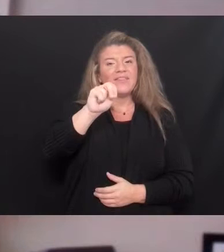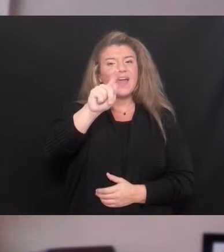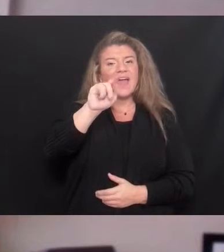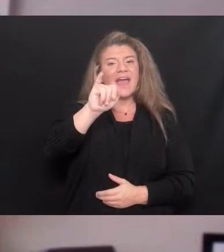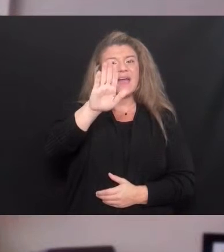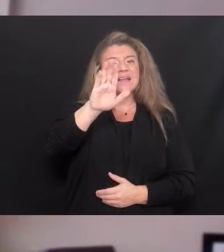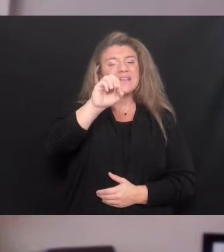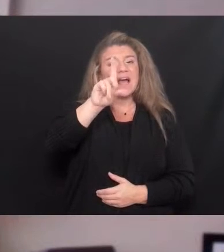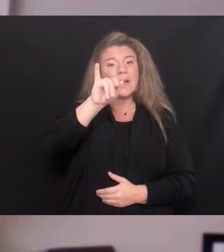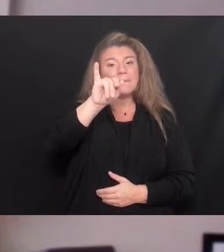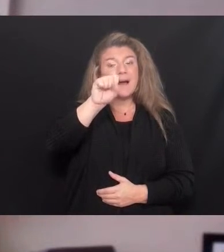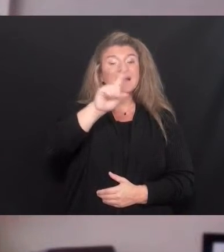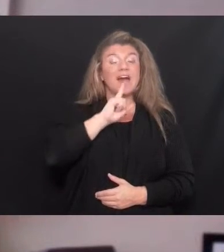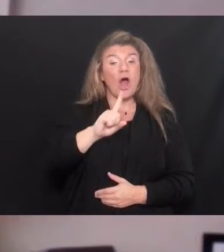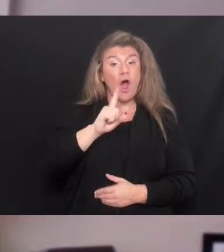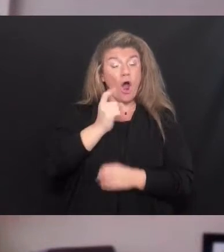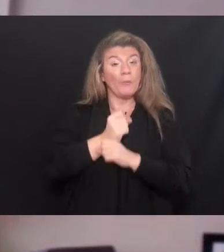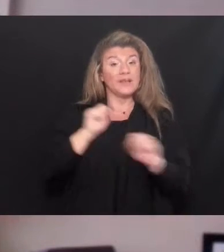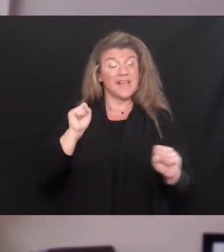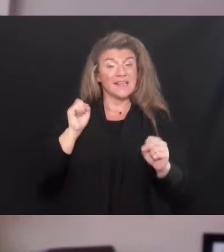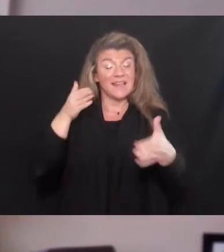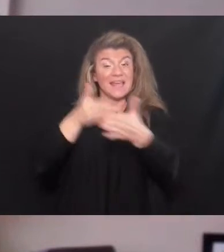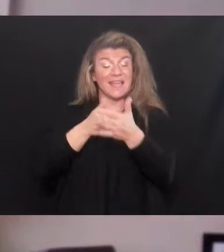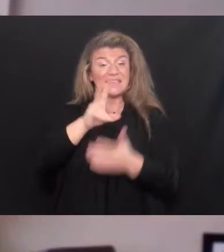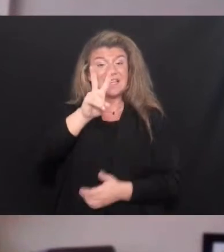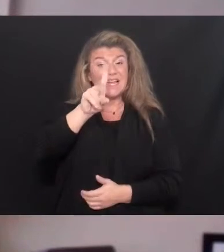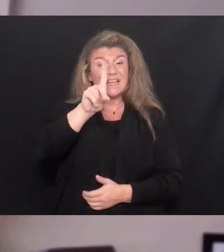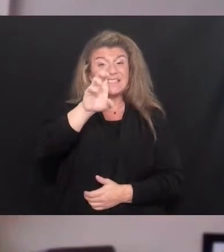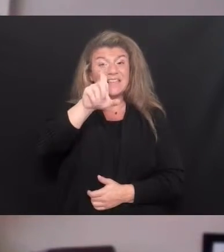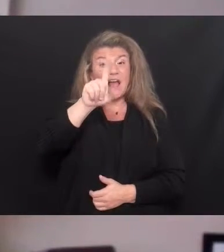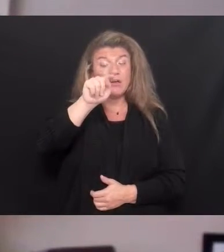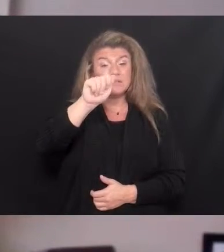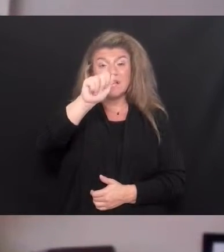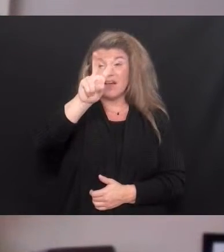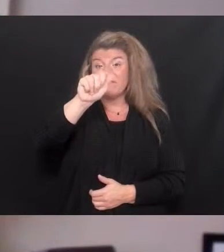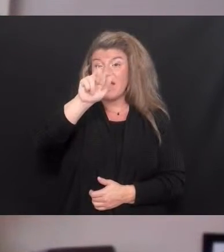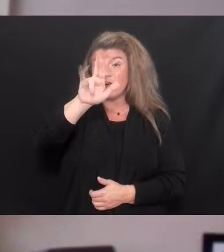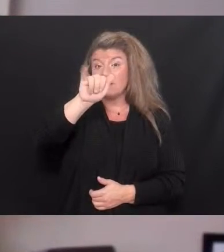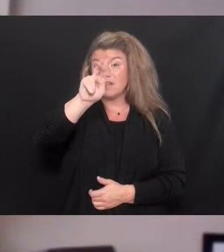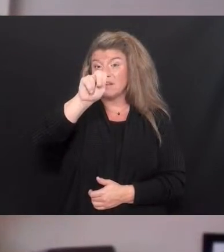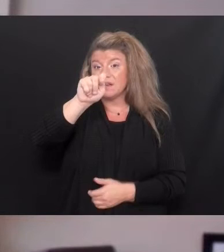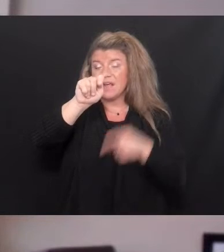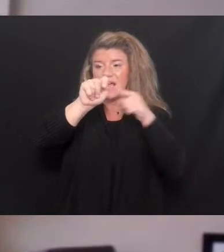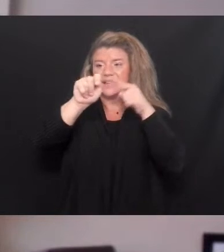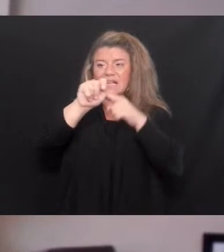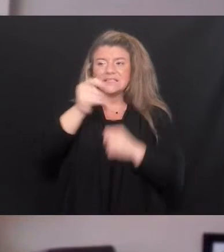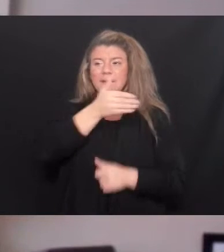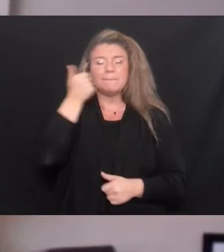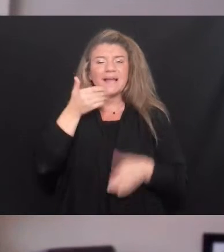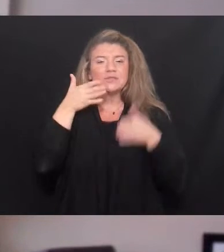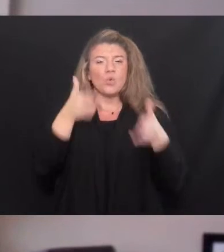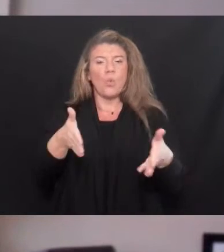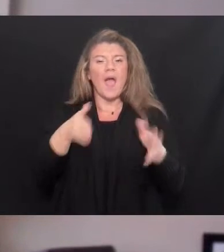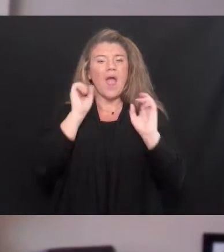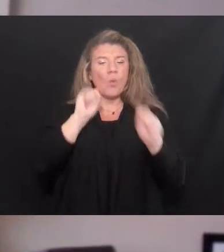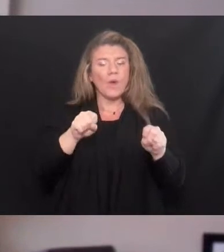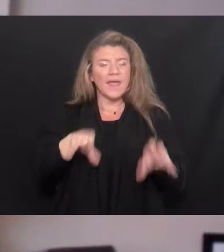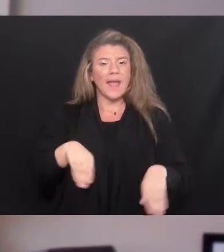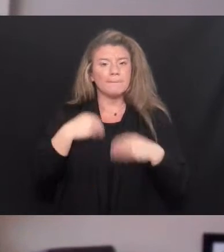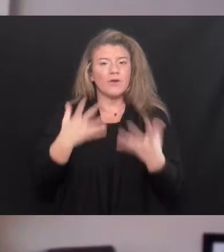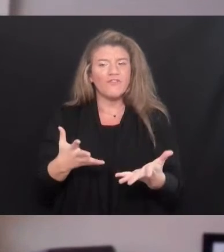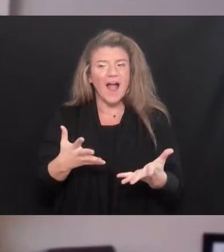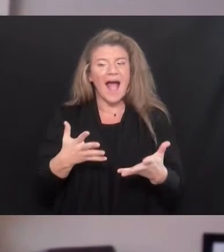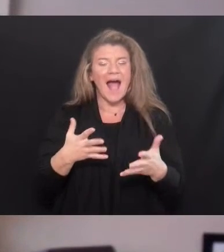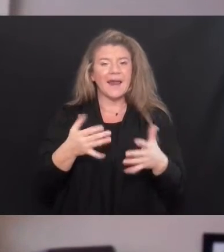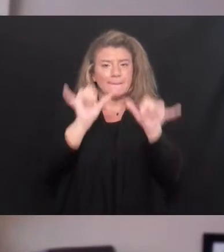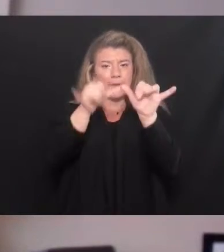effective against the particular Delta variant is the best way that we can provide a